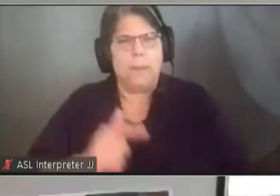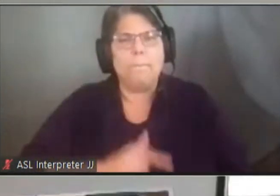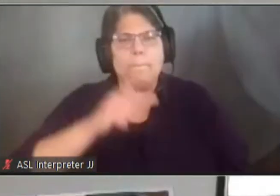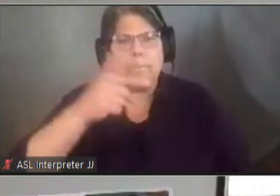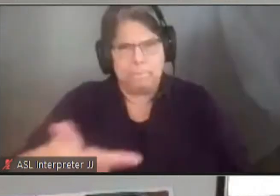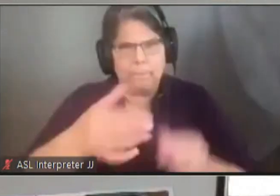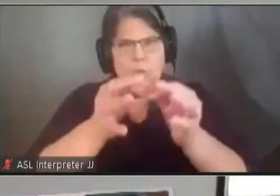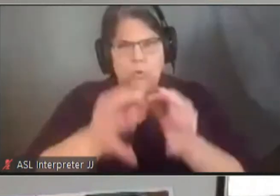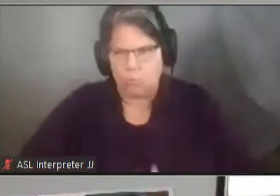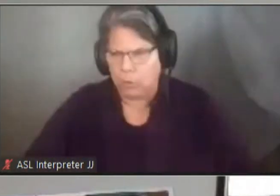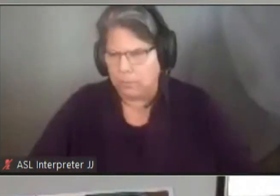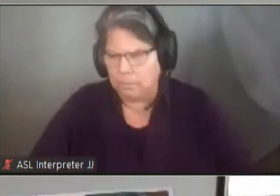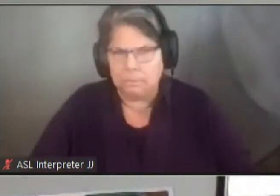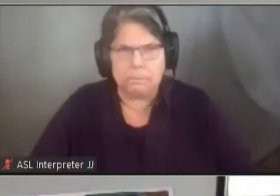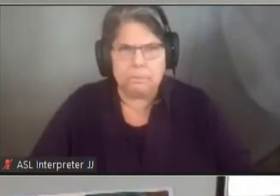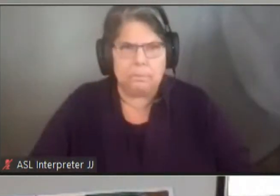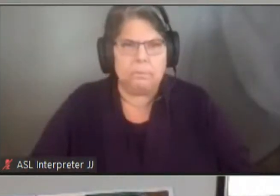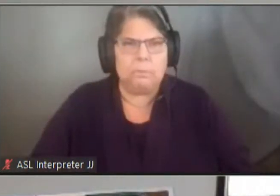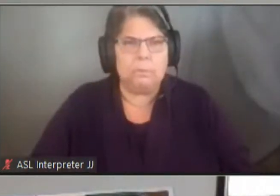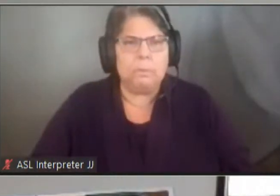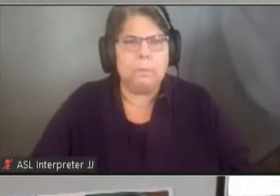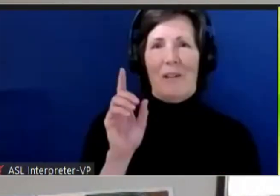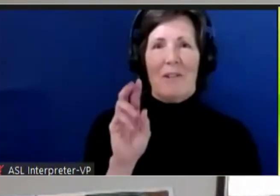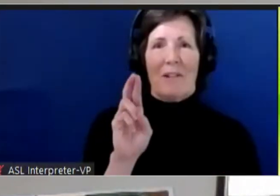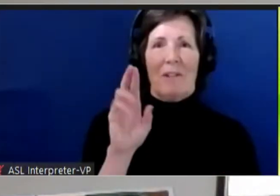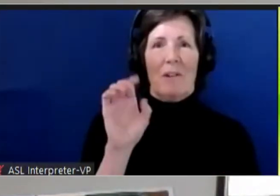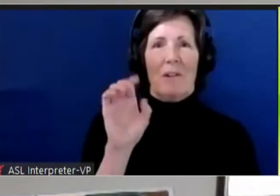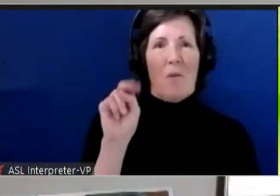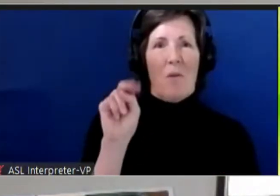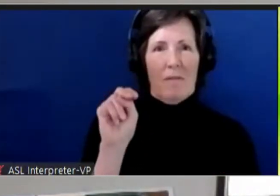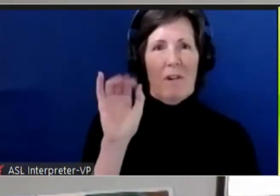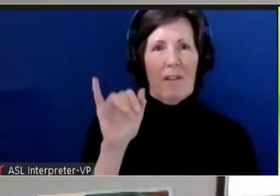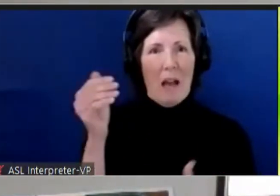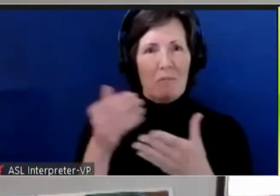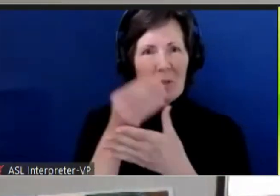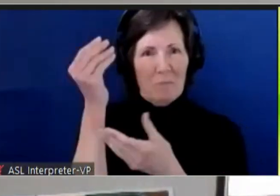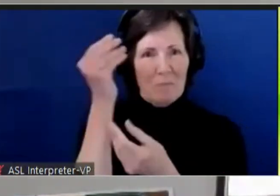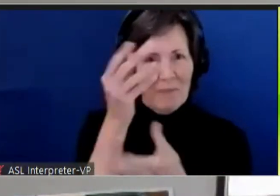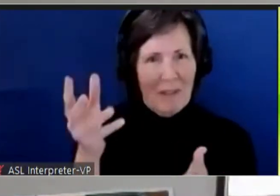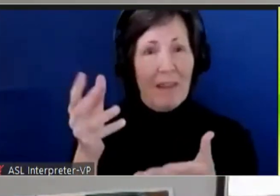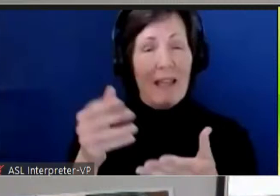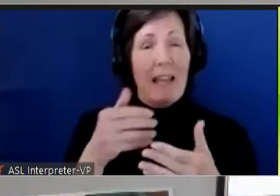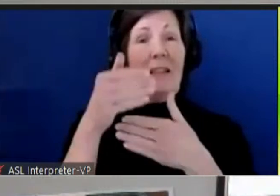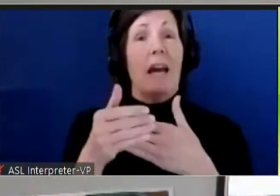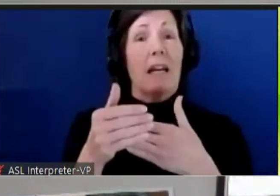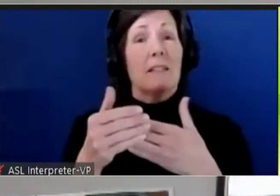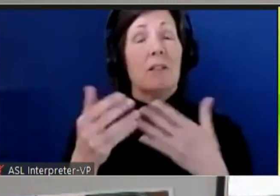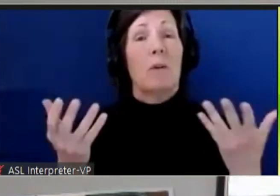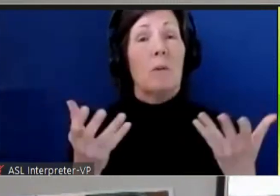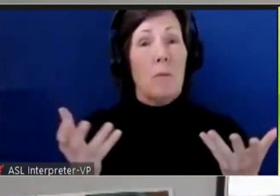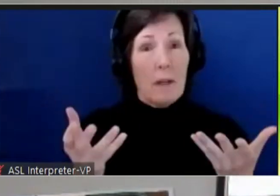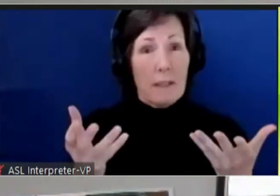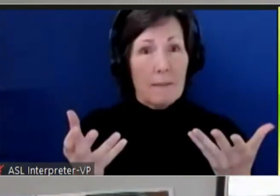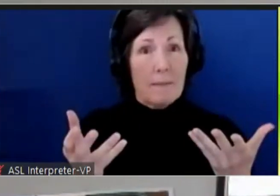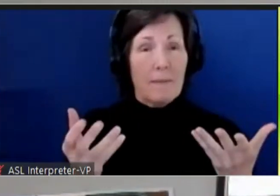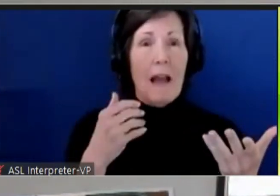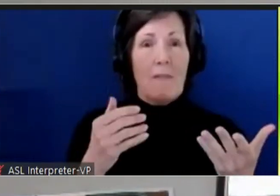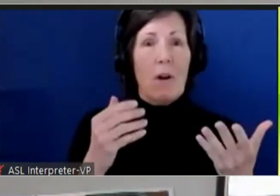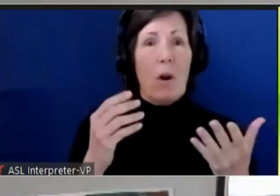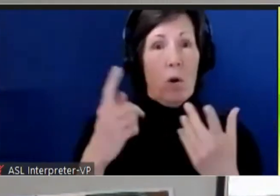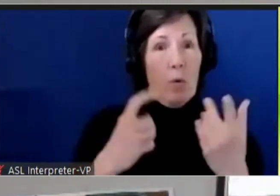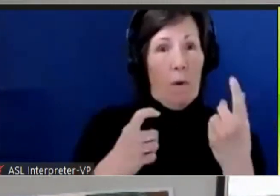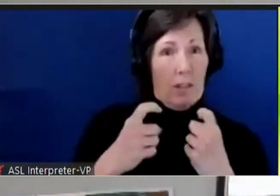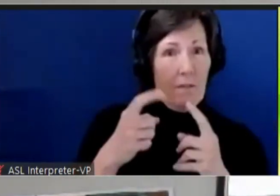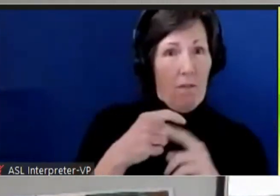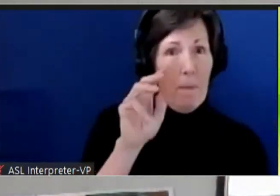Thank you, Dr. Coren, so much for that update. Next, we are going to move on to our questions from the